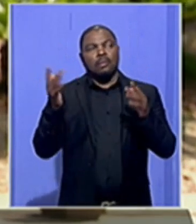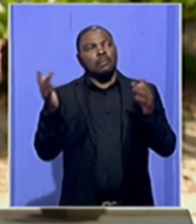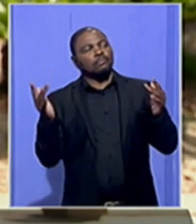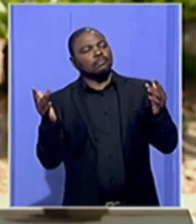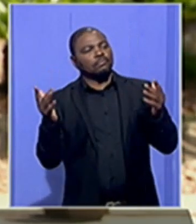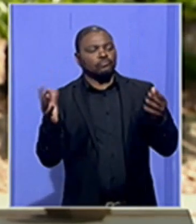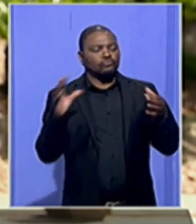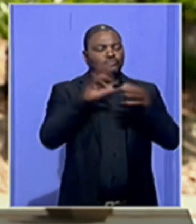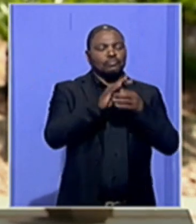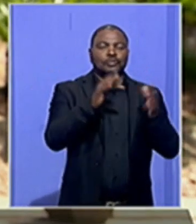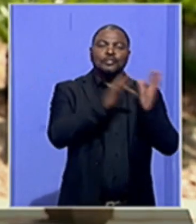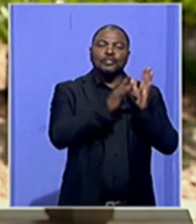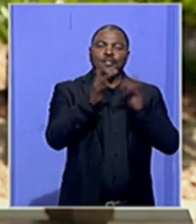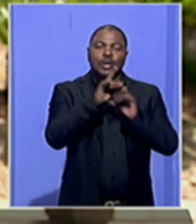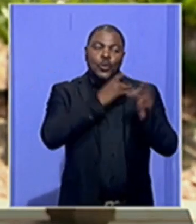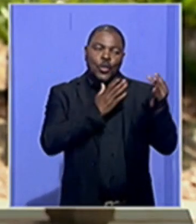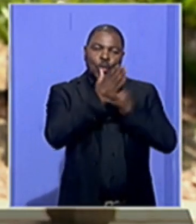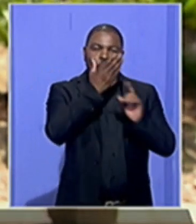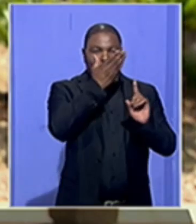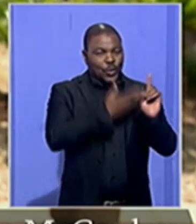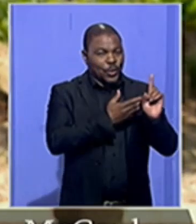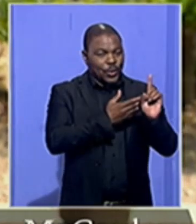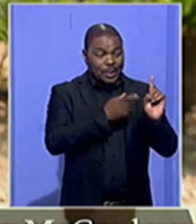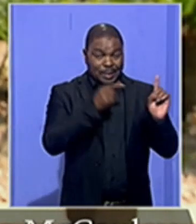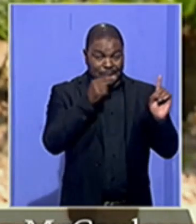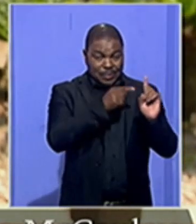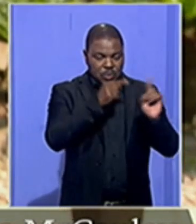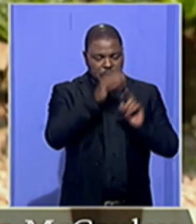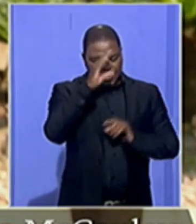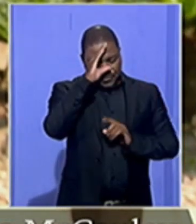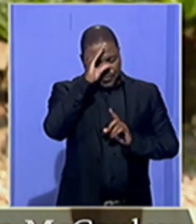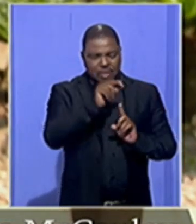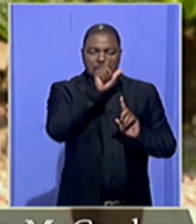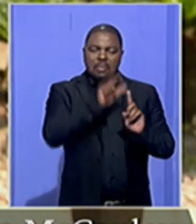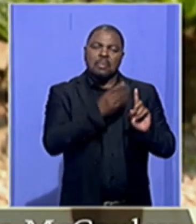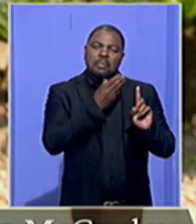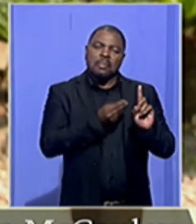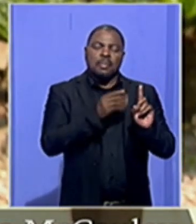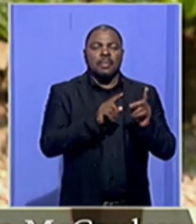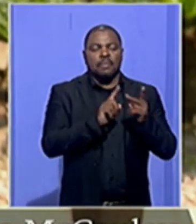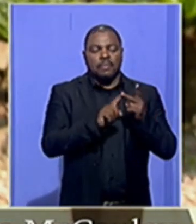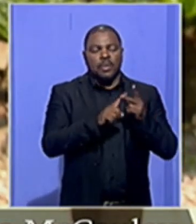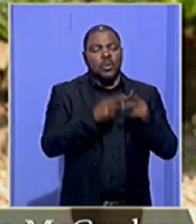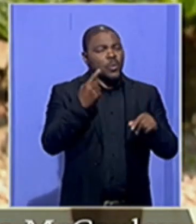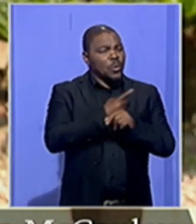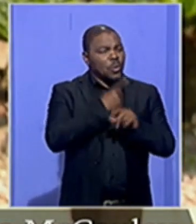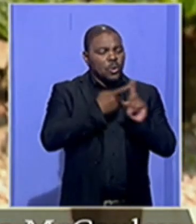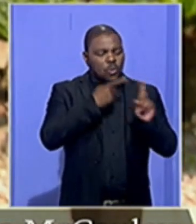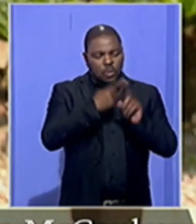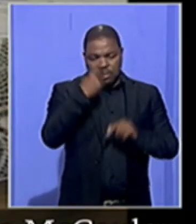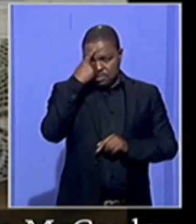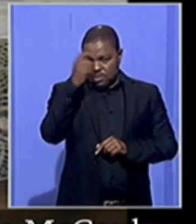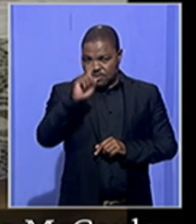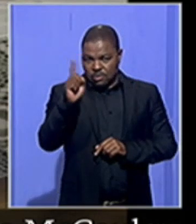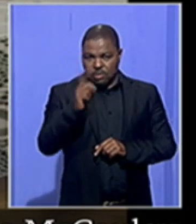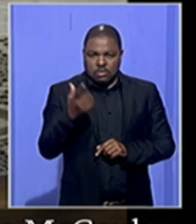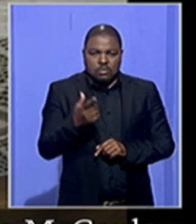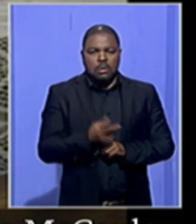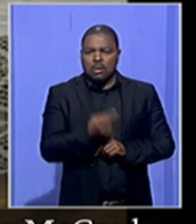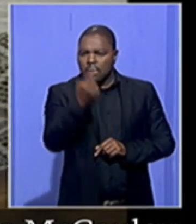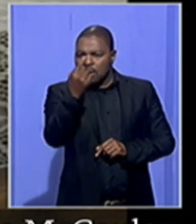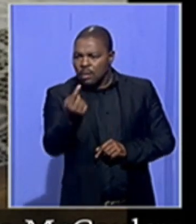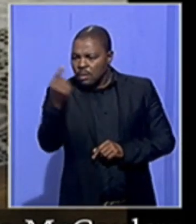because of him. And that's how we're going to remember him, a person of faith, a person who always believed in every